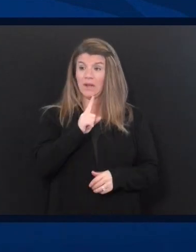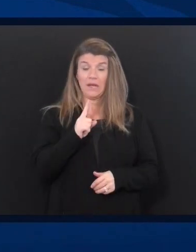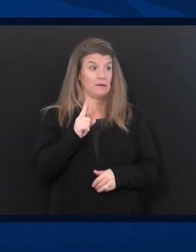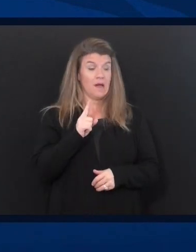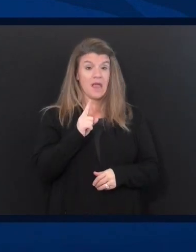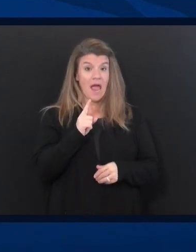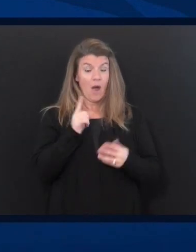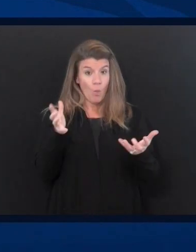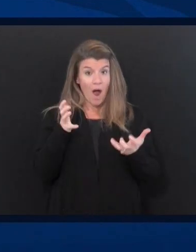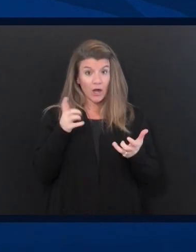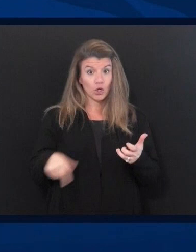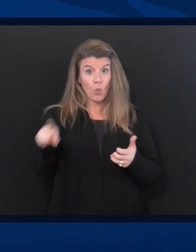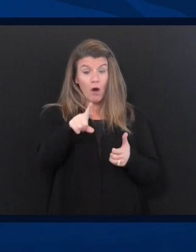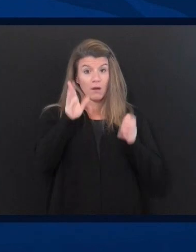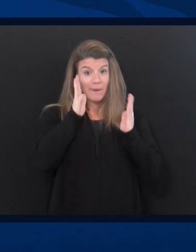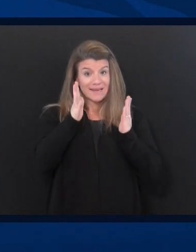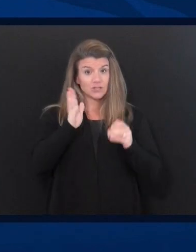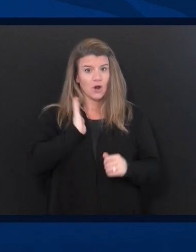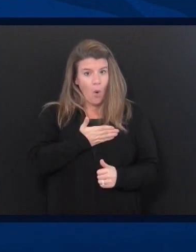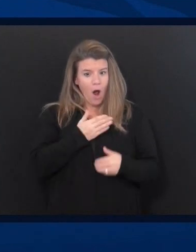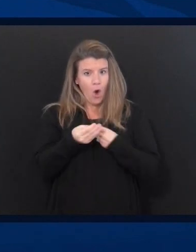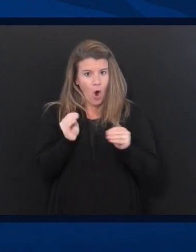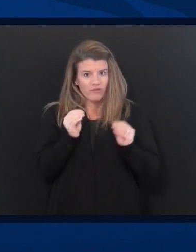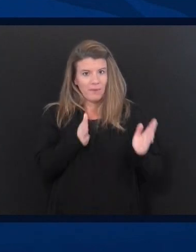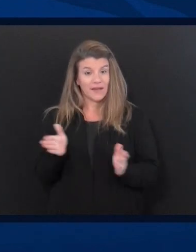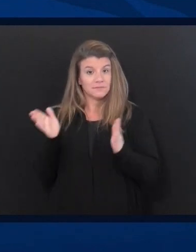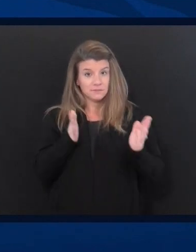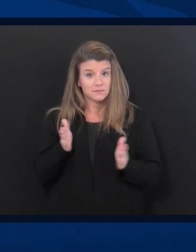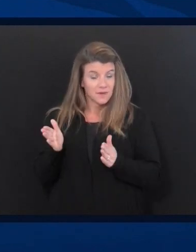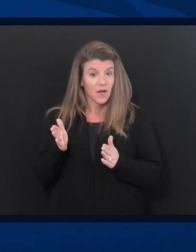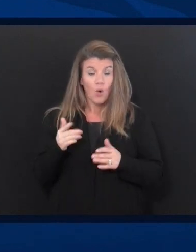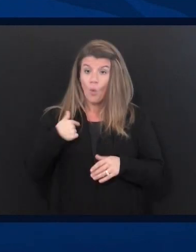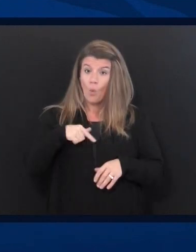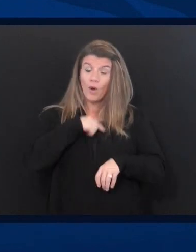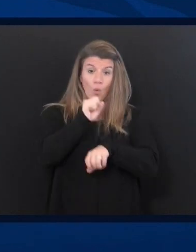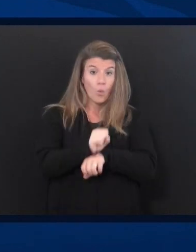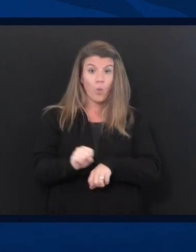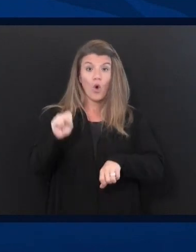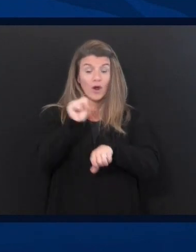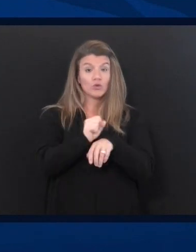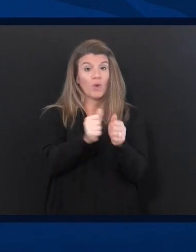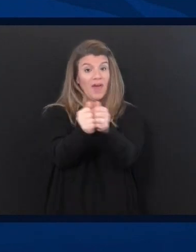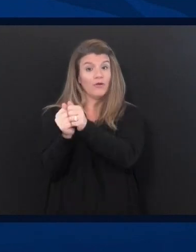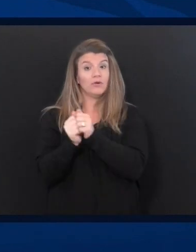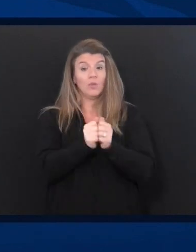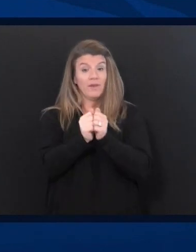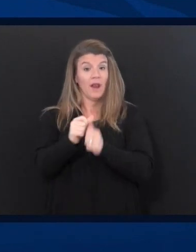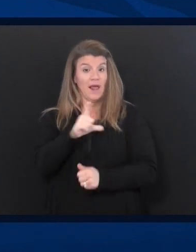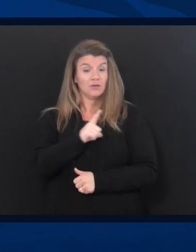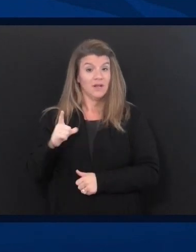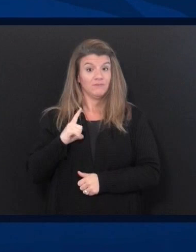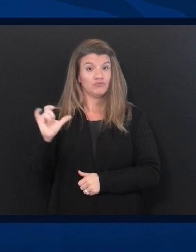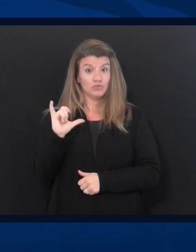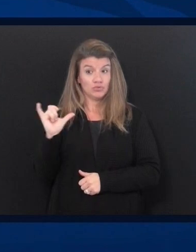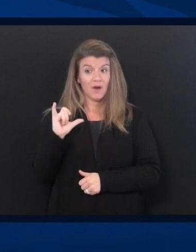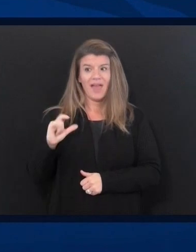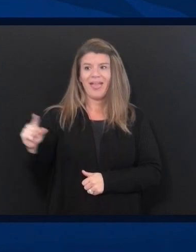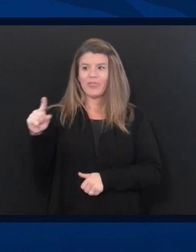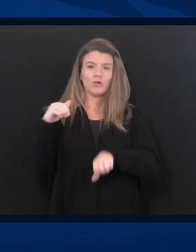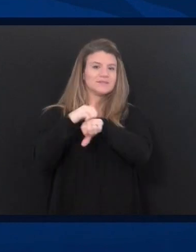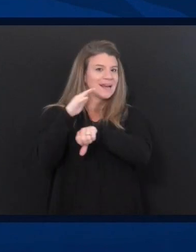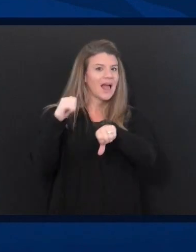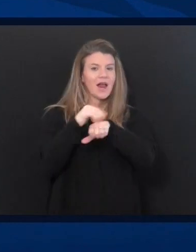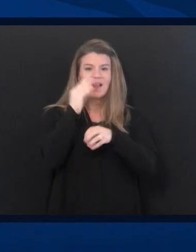our plan in our office here. You know, we're working really closely with the legislature, and I'm sure they're sending out and they're